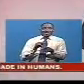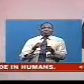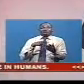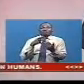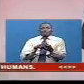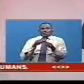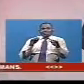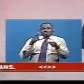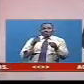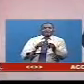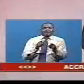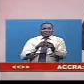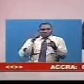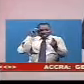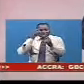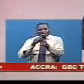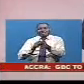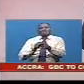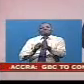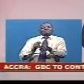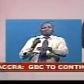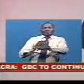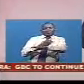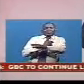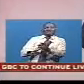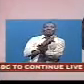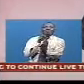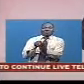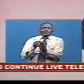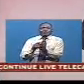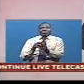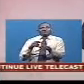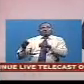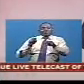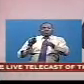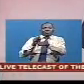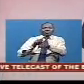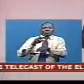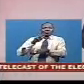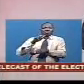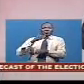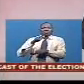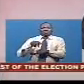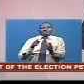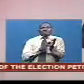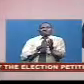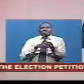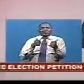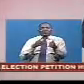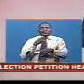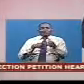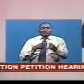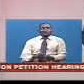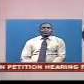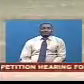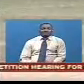The IRB Level 1 course was aimed at equipping the participants with the needed skills to make rugby in primary schools safe